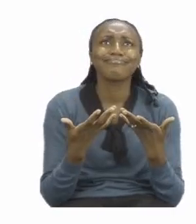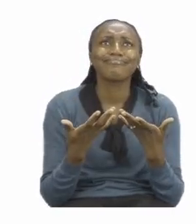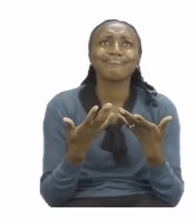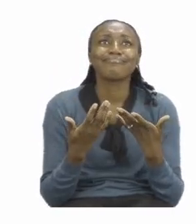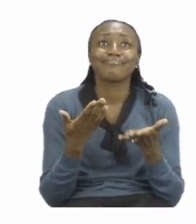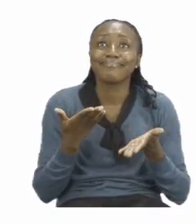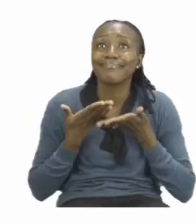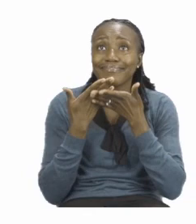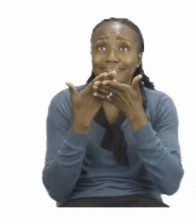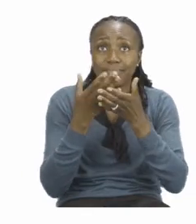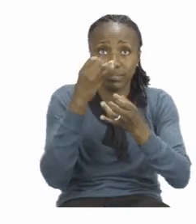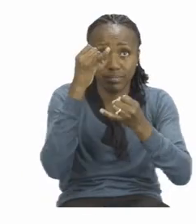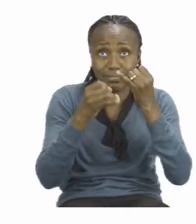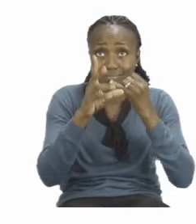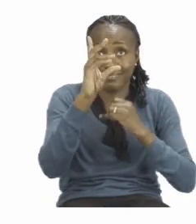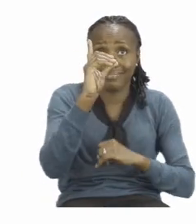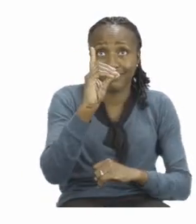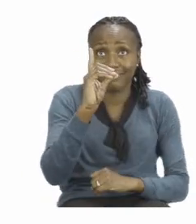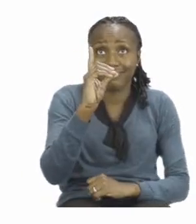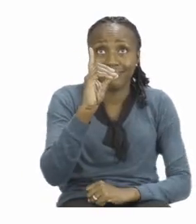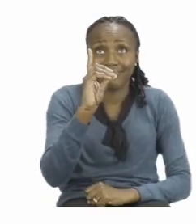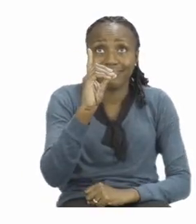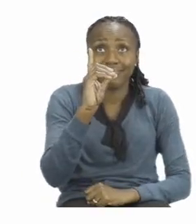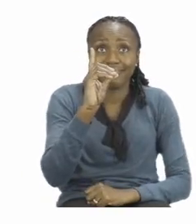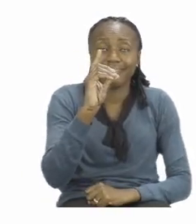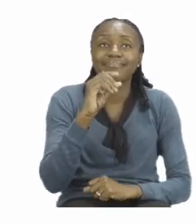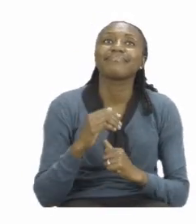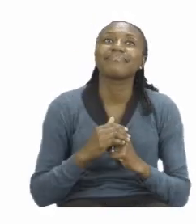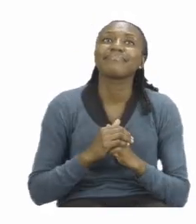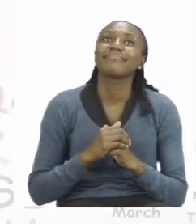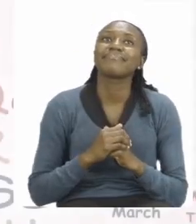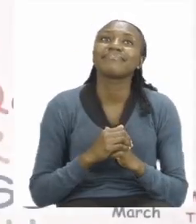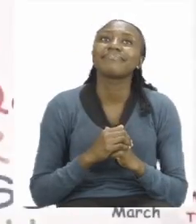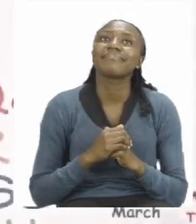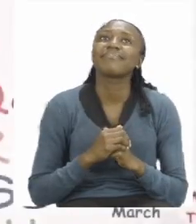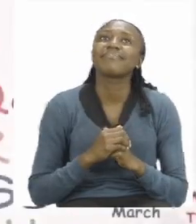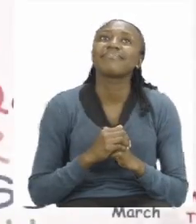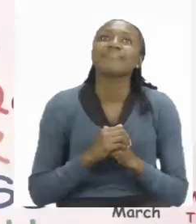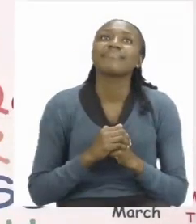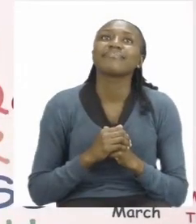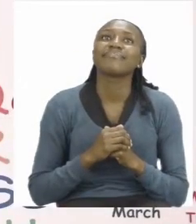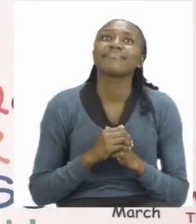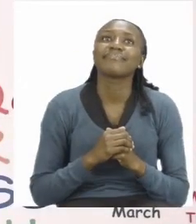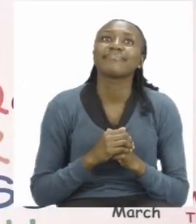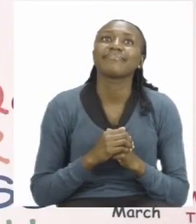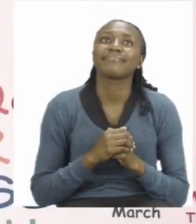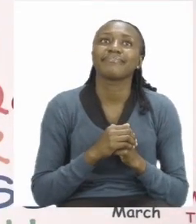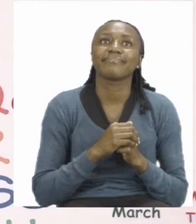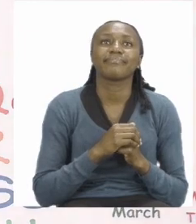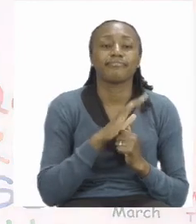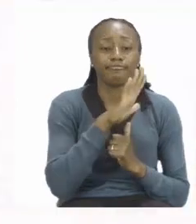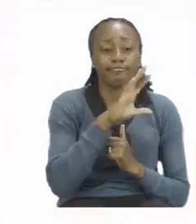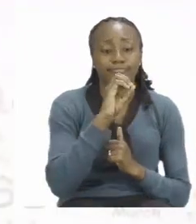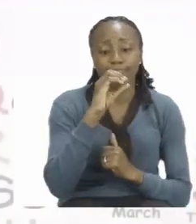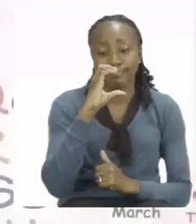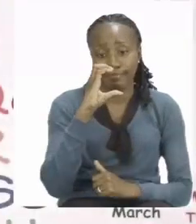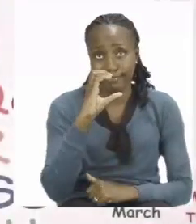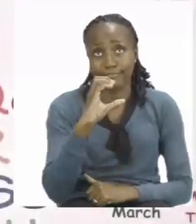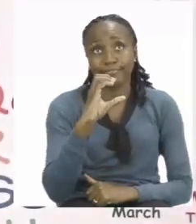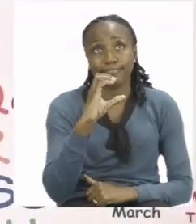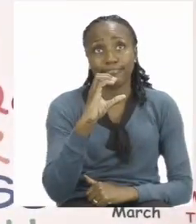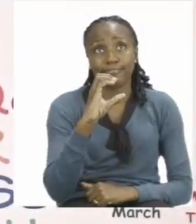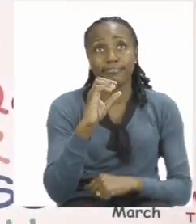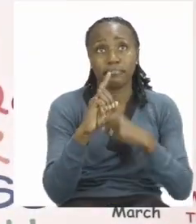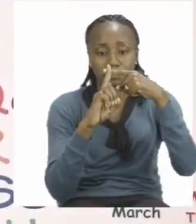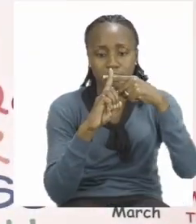one together, D. So let's take a look at the board. D says 50